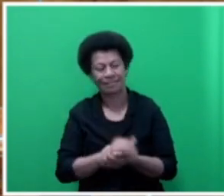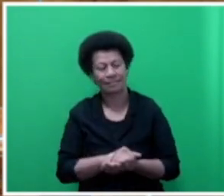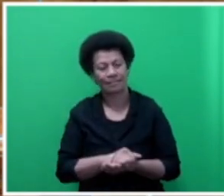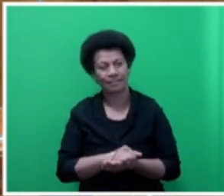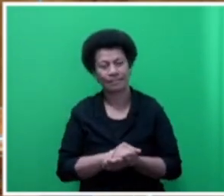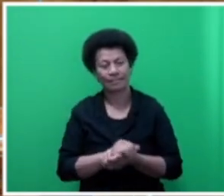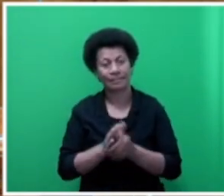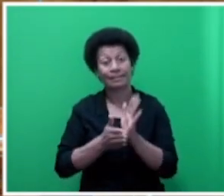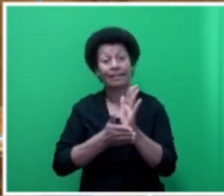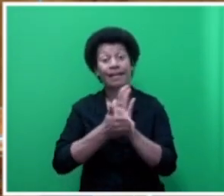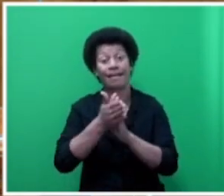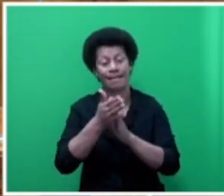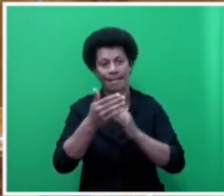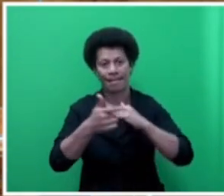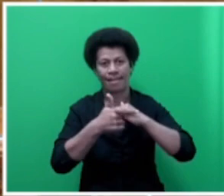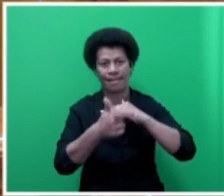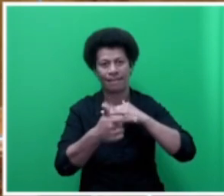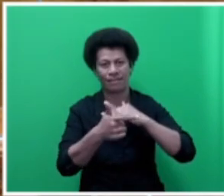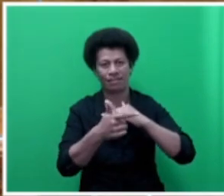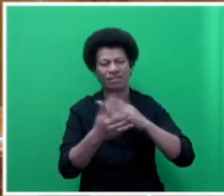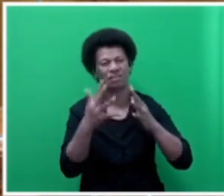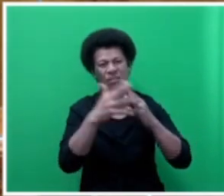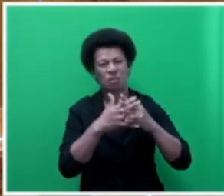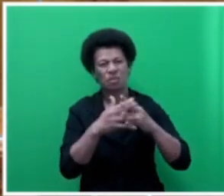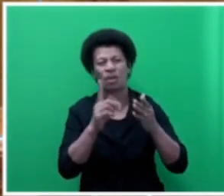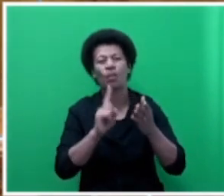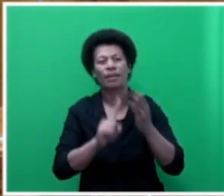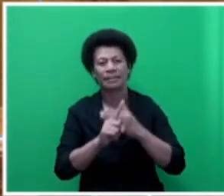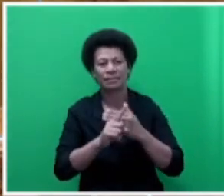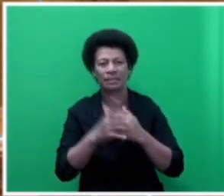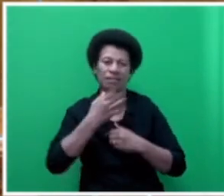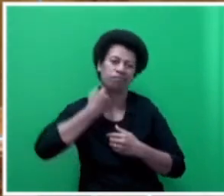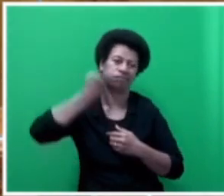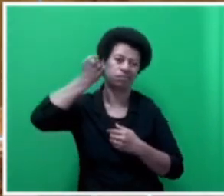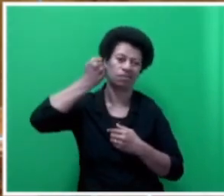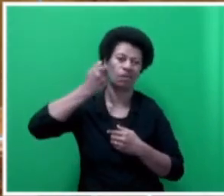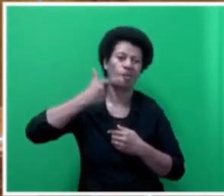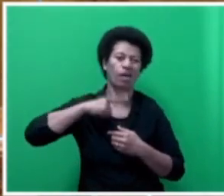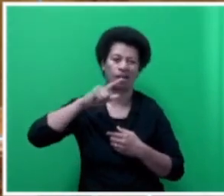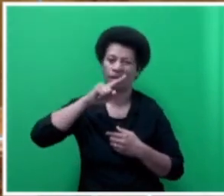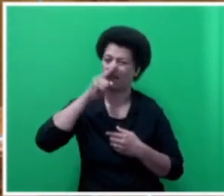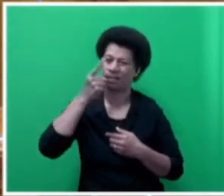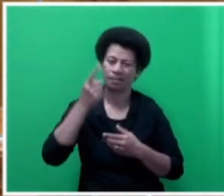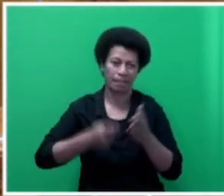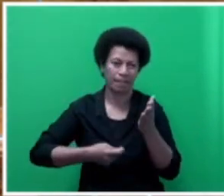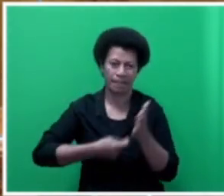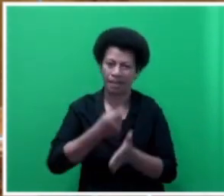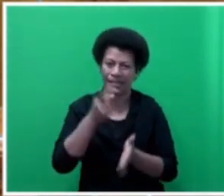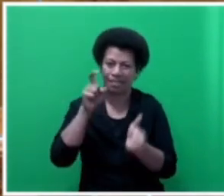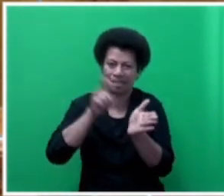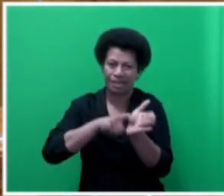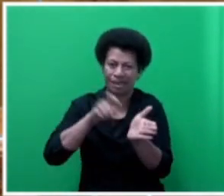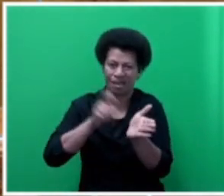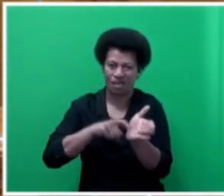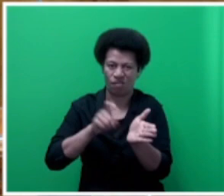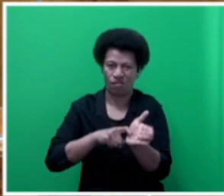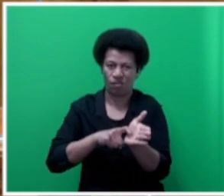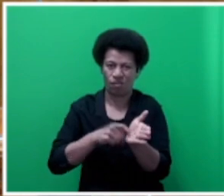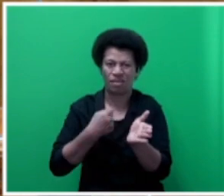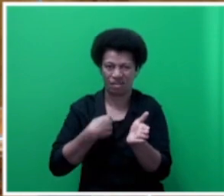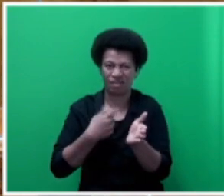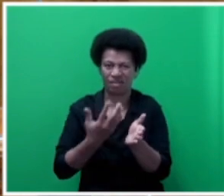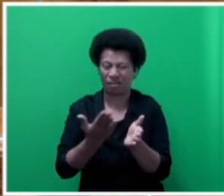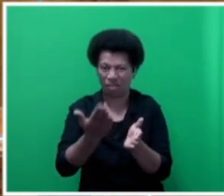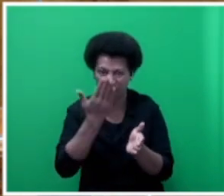High level of people committing suicide because they cannot pay the high debt level that they have to encounter,